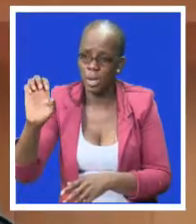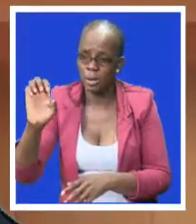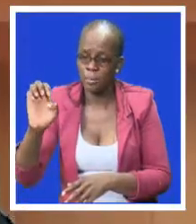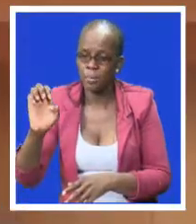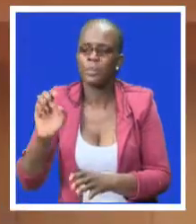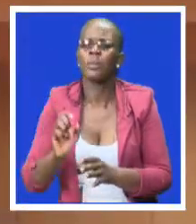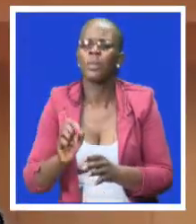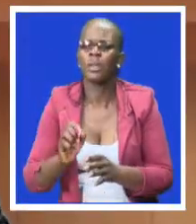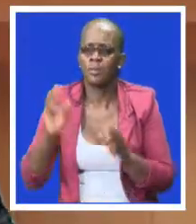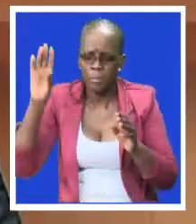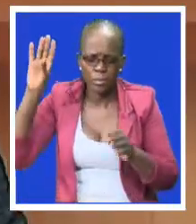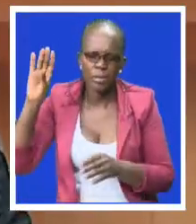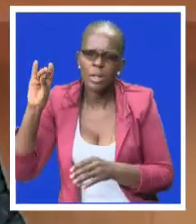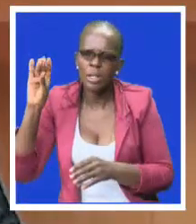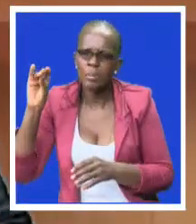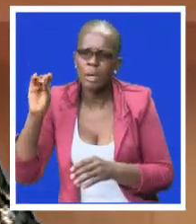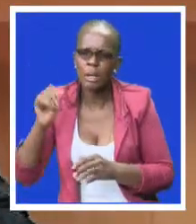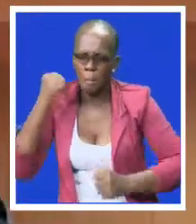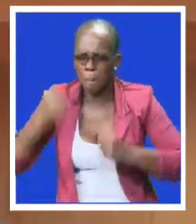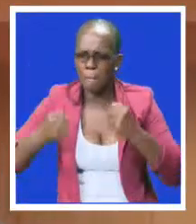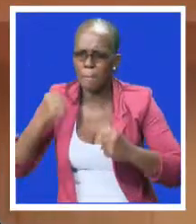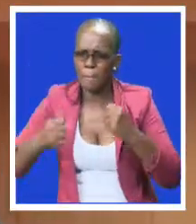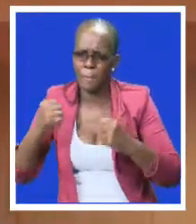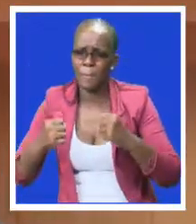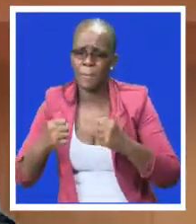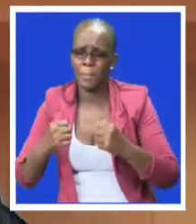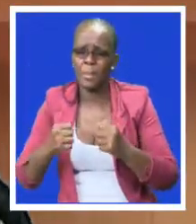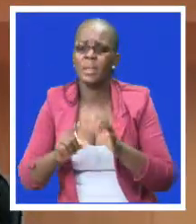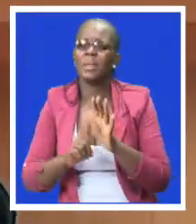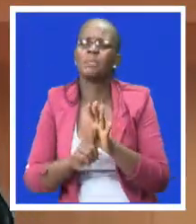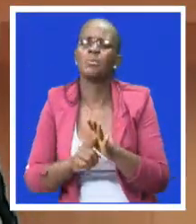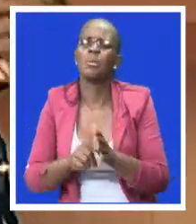Maybe they were shooting the animal, and then the animal